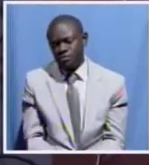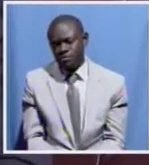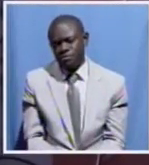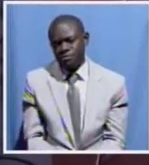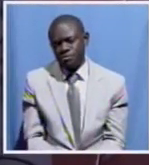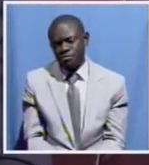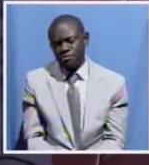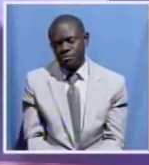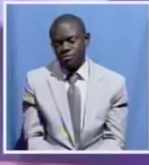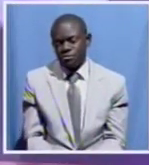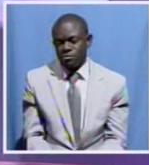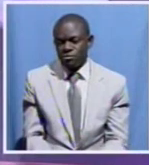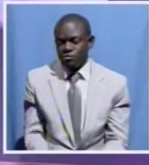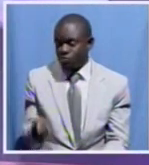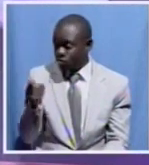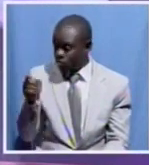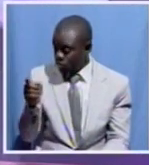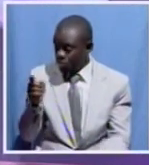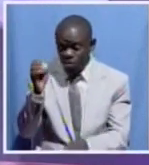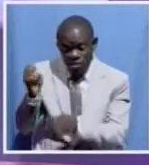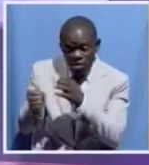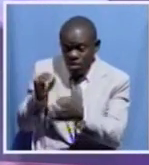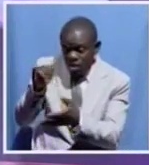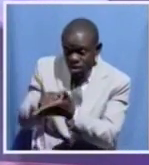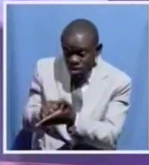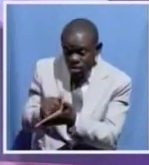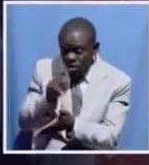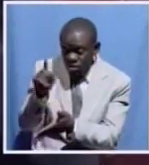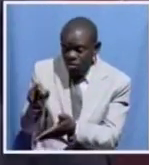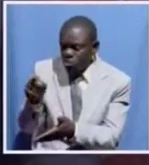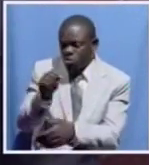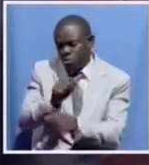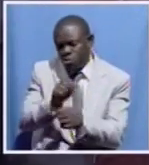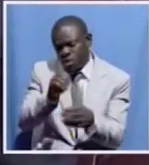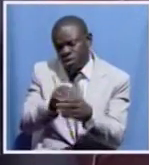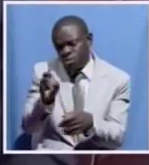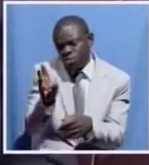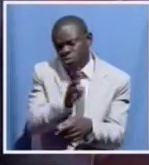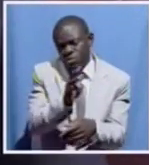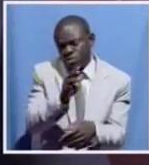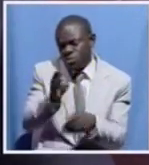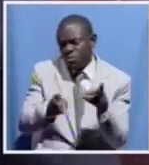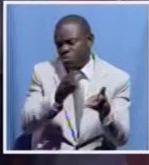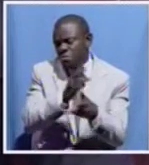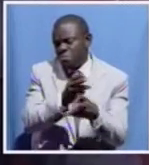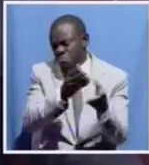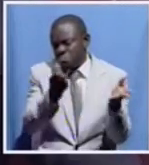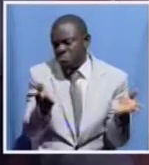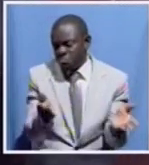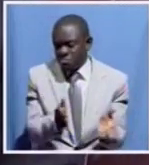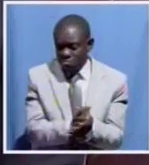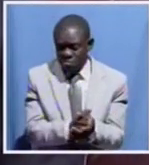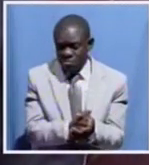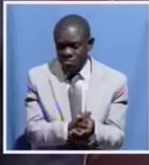and respected. Are you facing that pressure? You're in a Western country representing Zambia. Let me just say, what's good